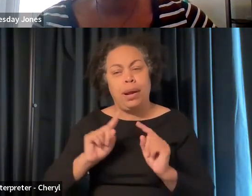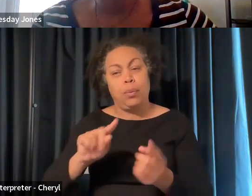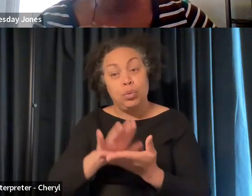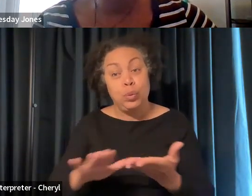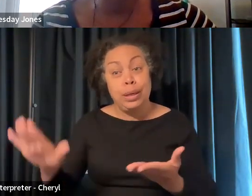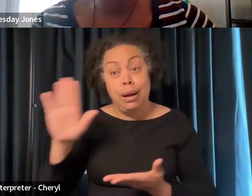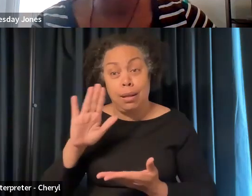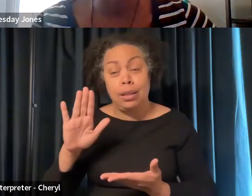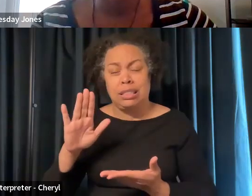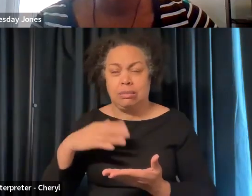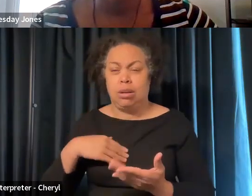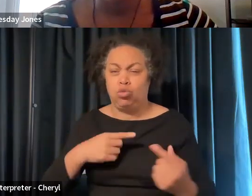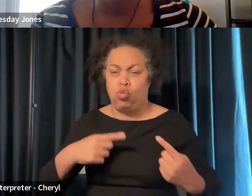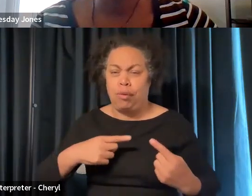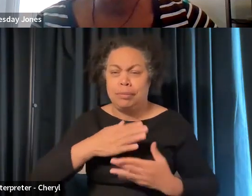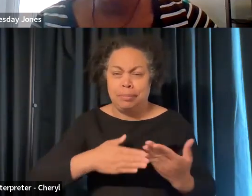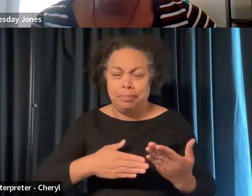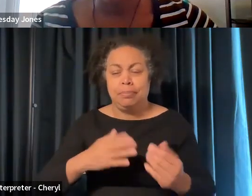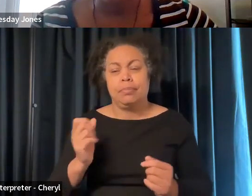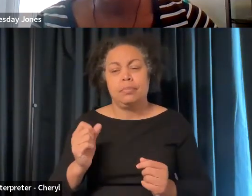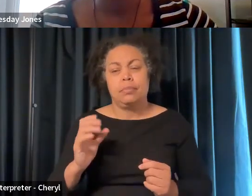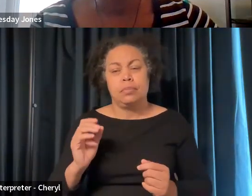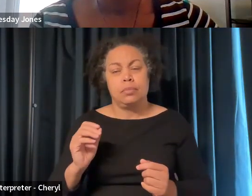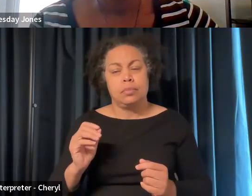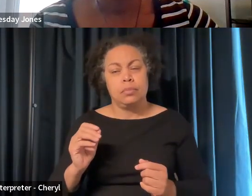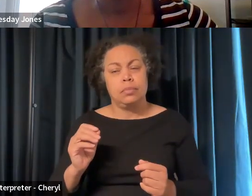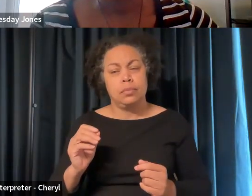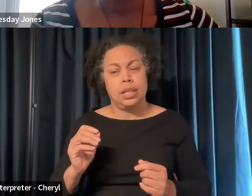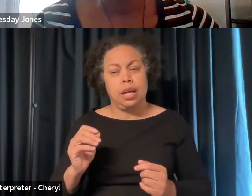was having some difficulties, so I